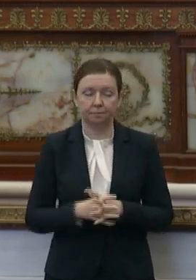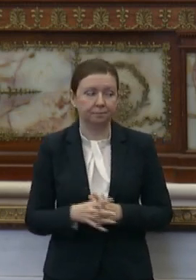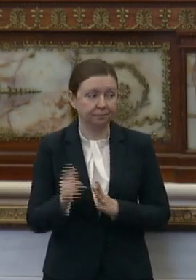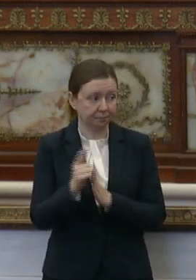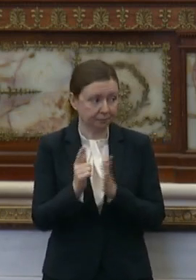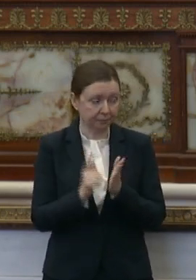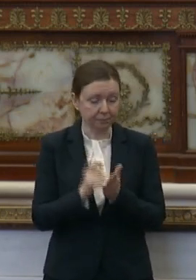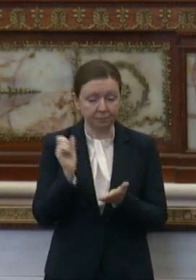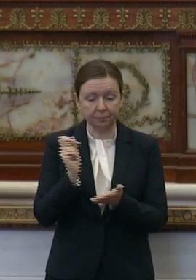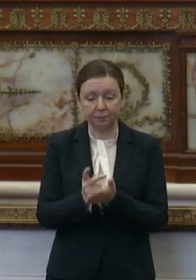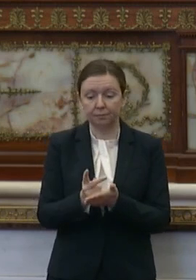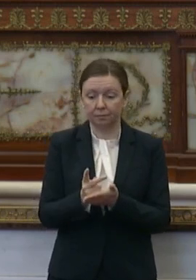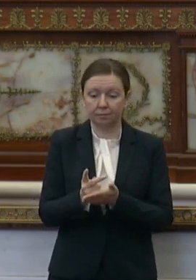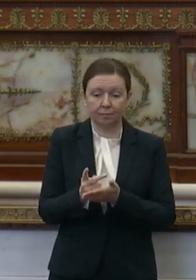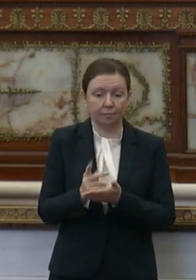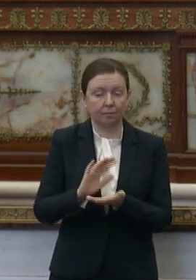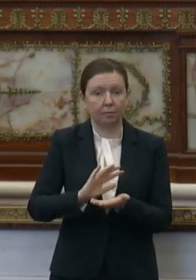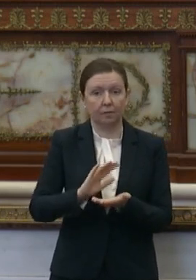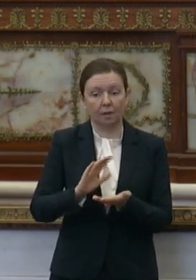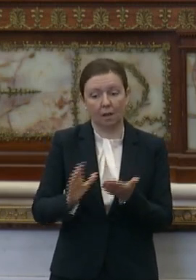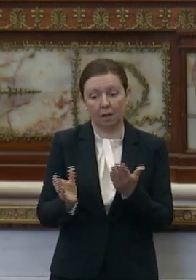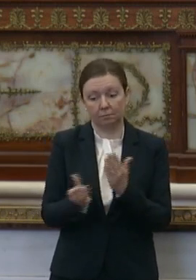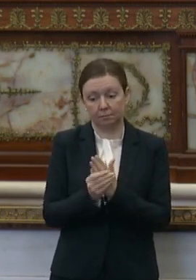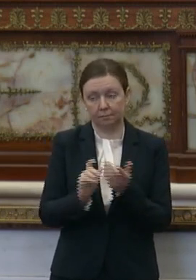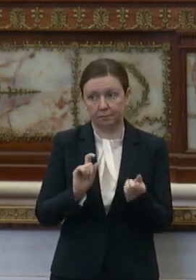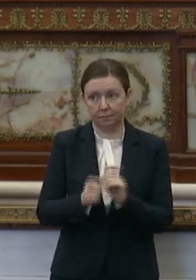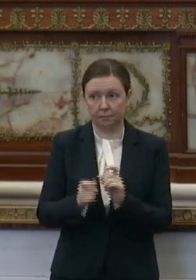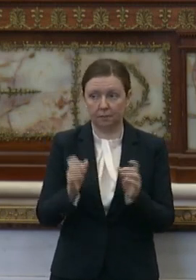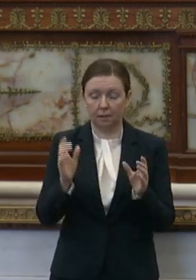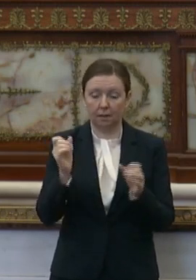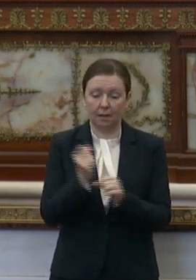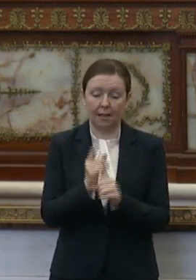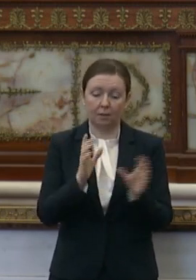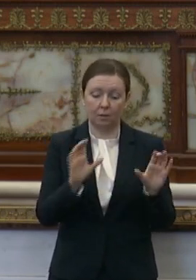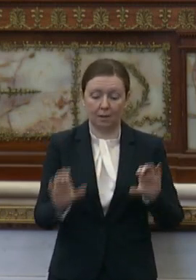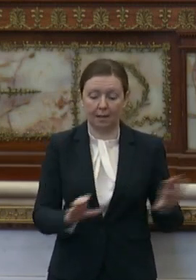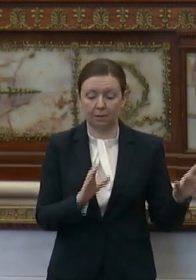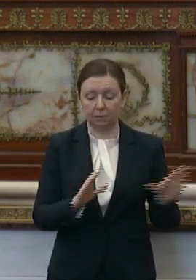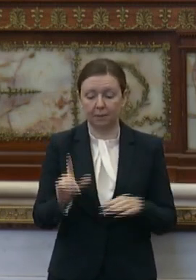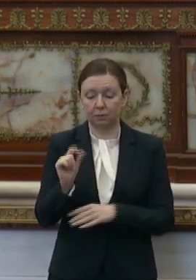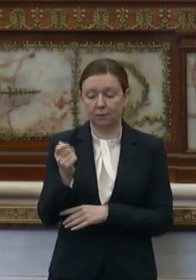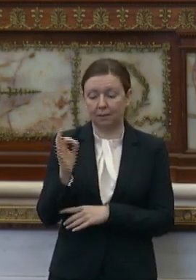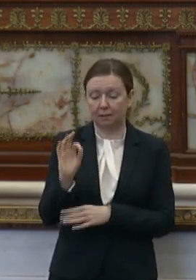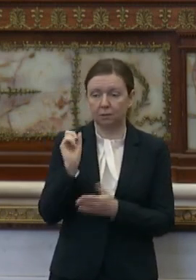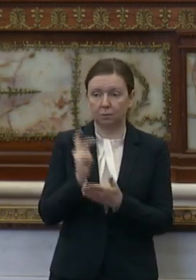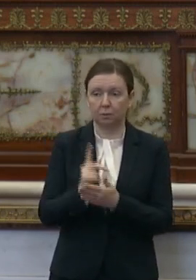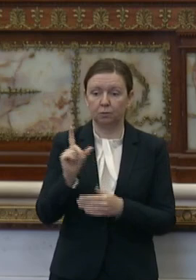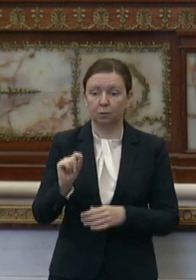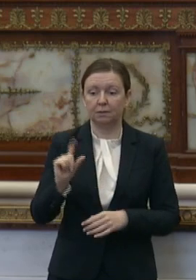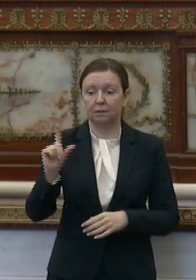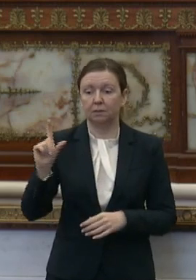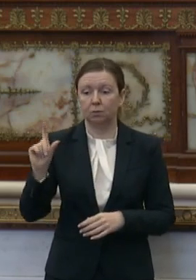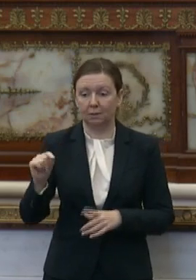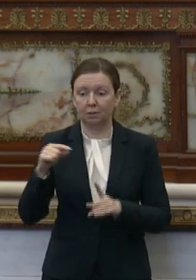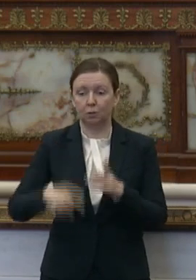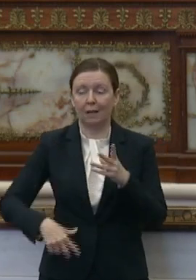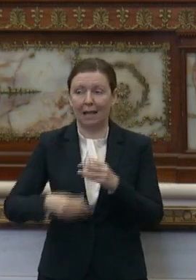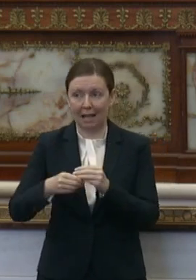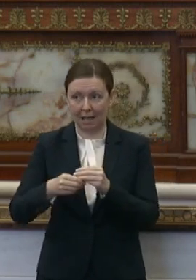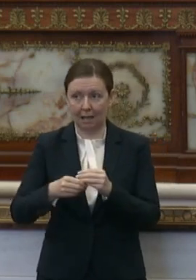200329. An ordinance approving a substantial amendment to the annual action plan 2019 through 2020 to add